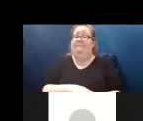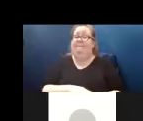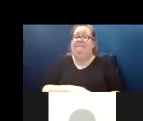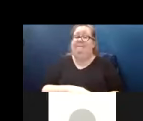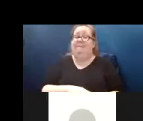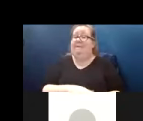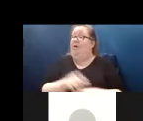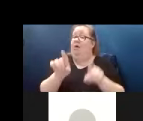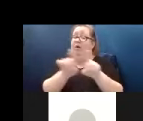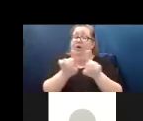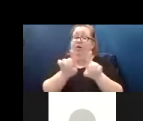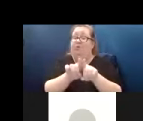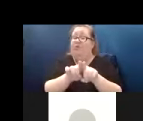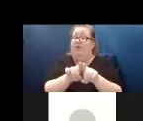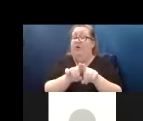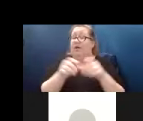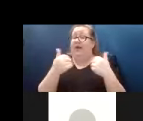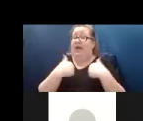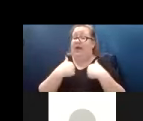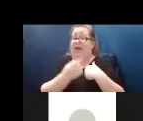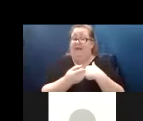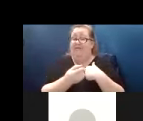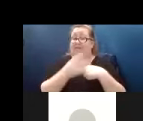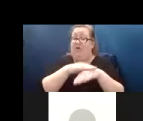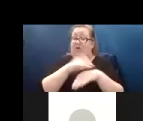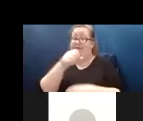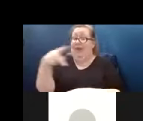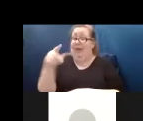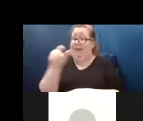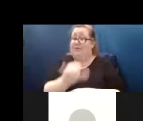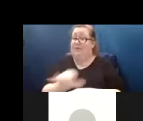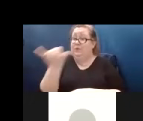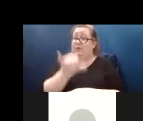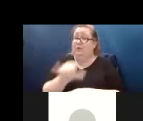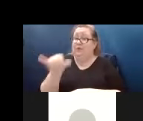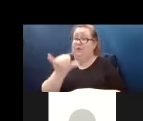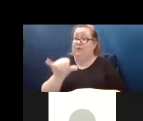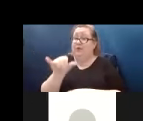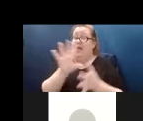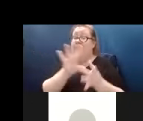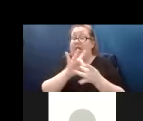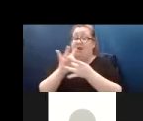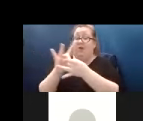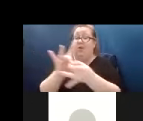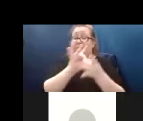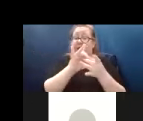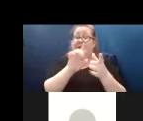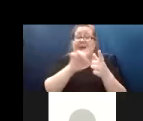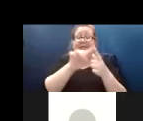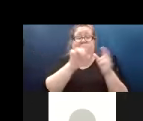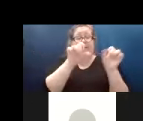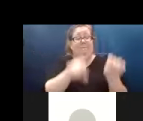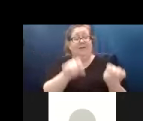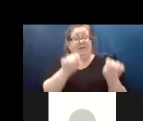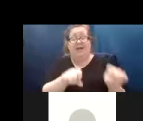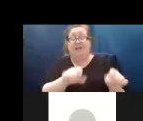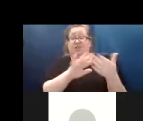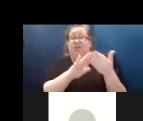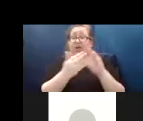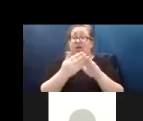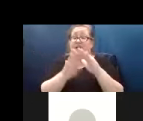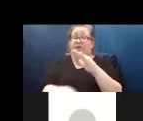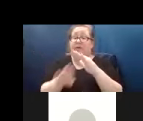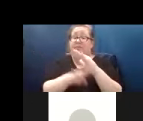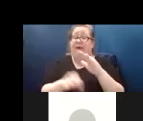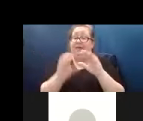can also have this on an app too, and coordinate. And then potentially there's community-based